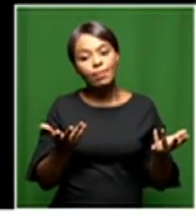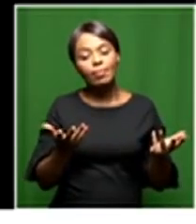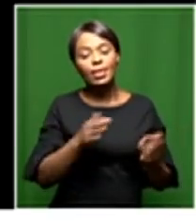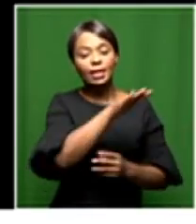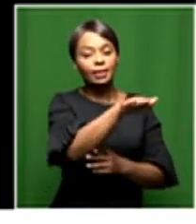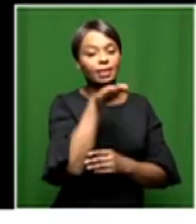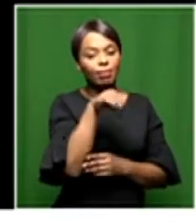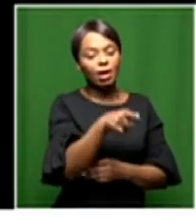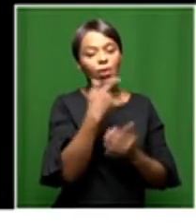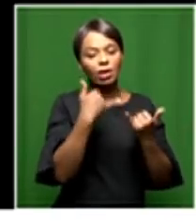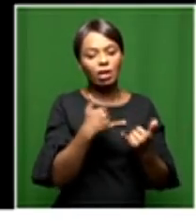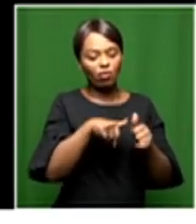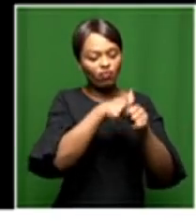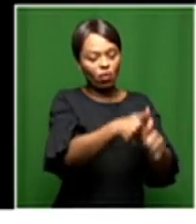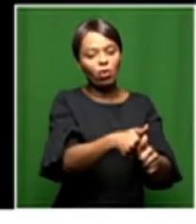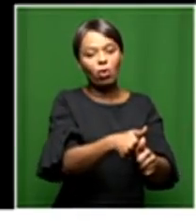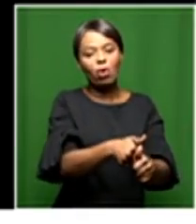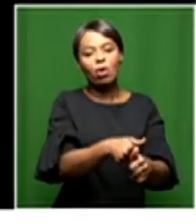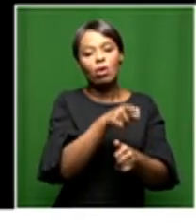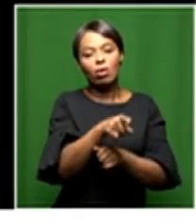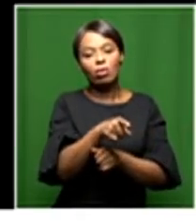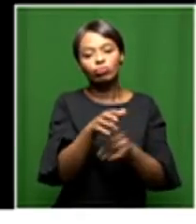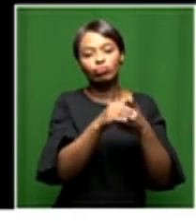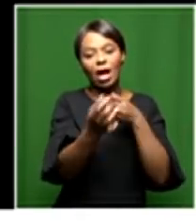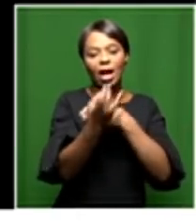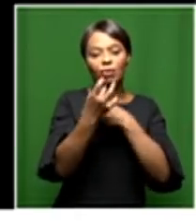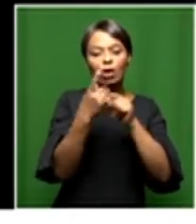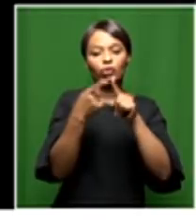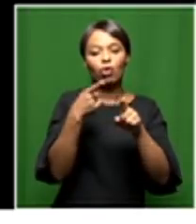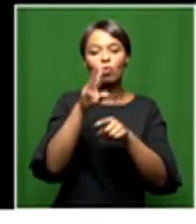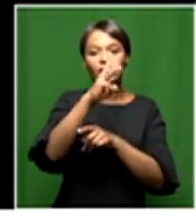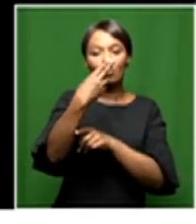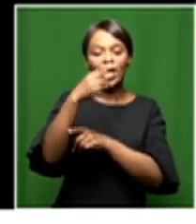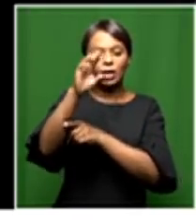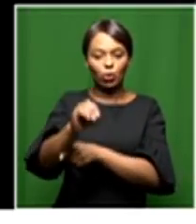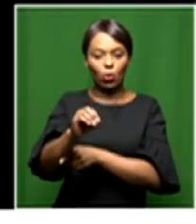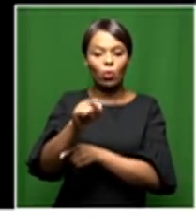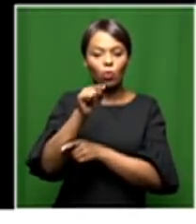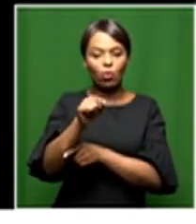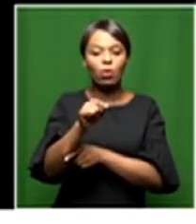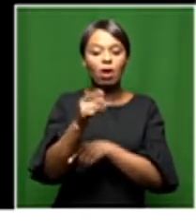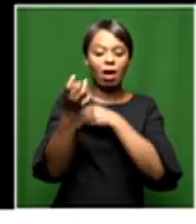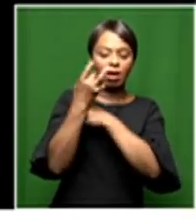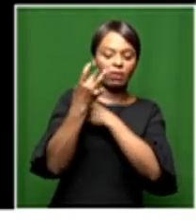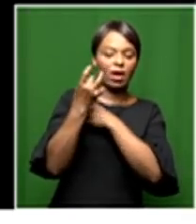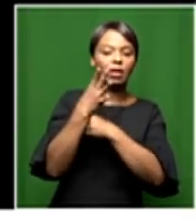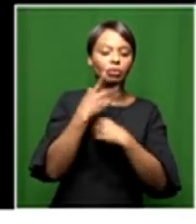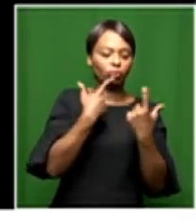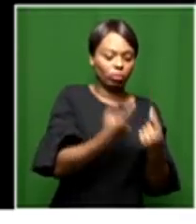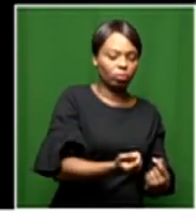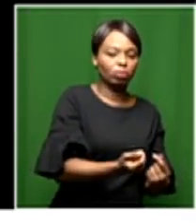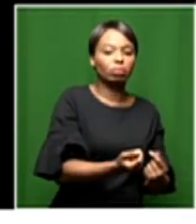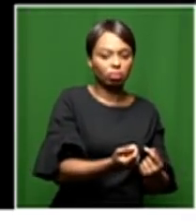Zimbabwe mostly has been following the guidelines from the World Health Organization, and the quarantine period for most people has been reduced